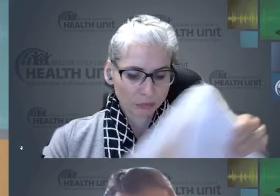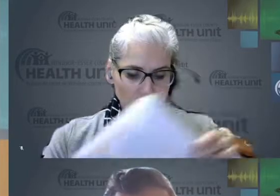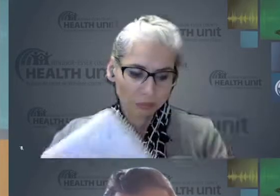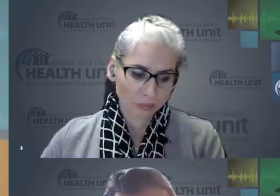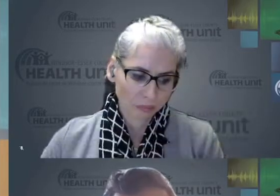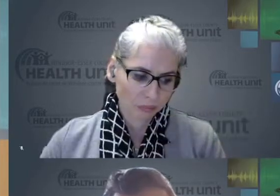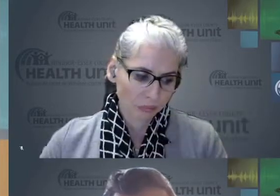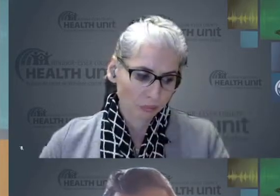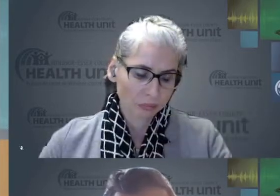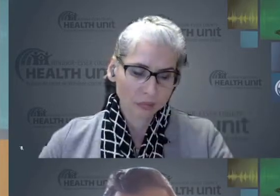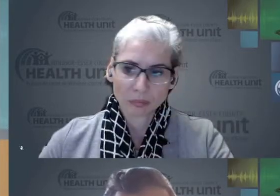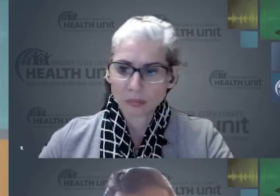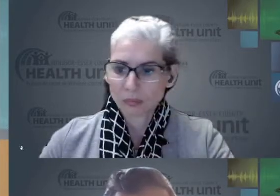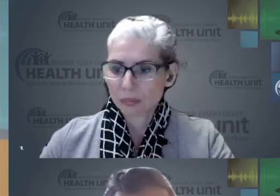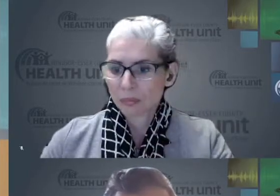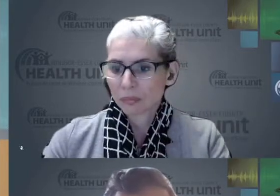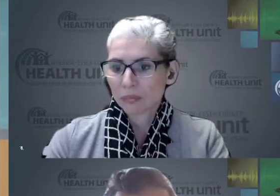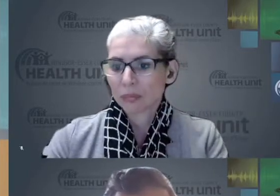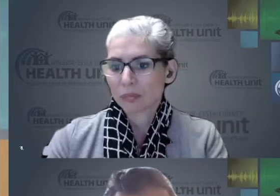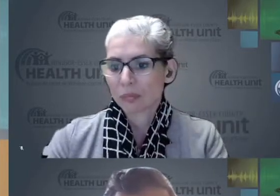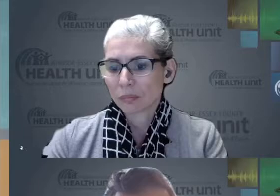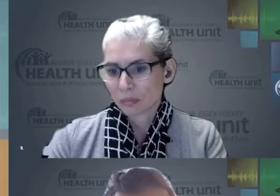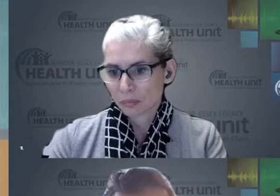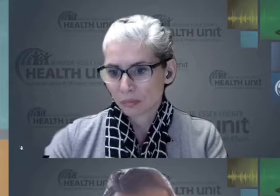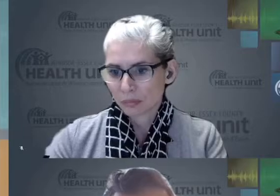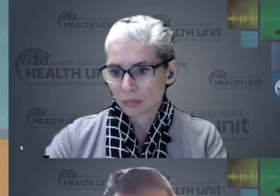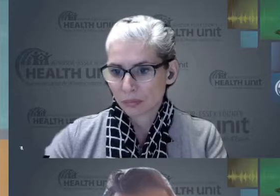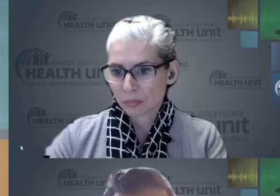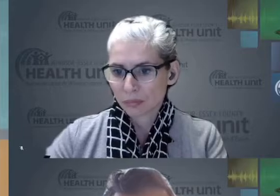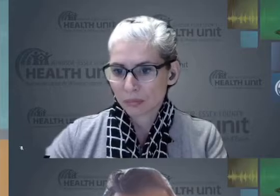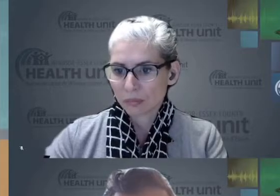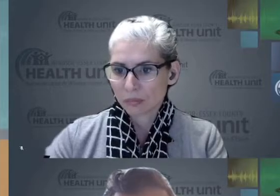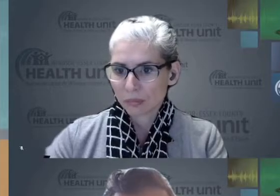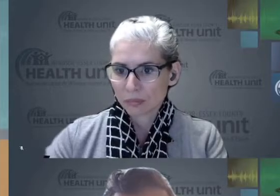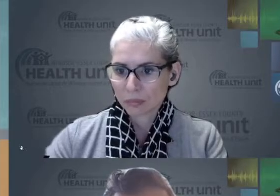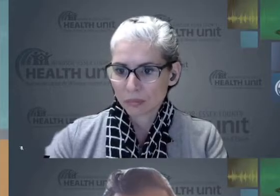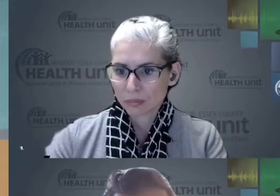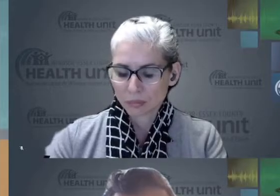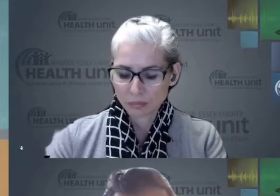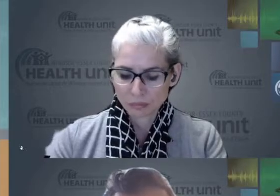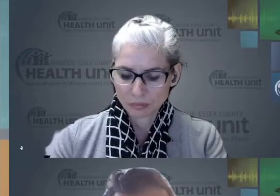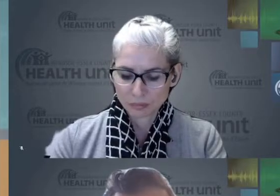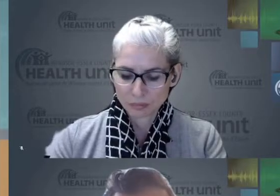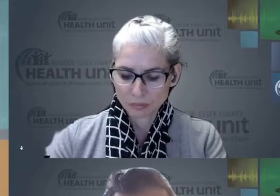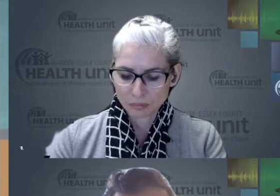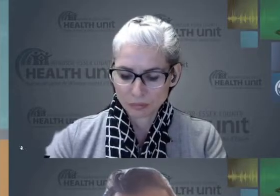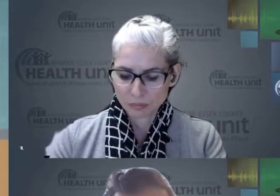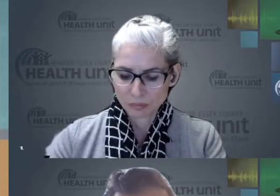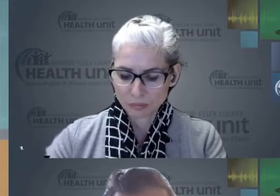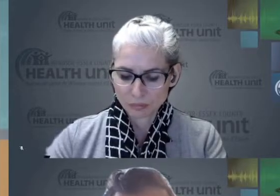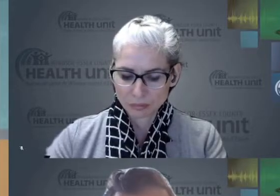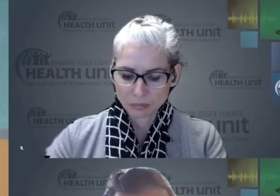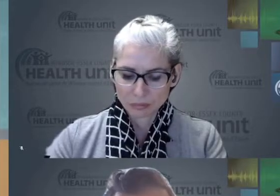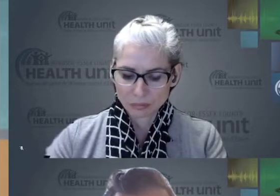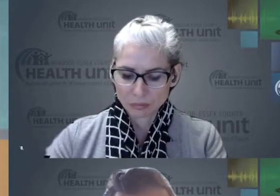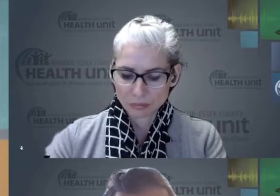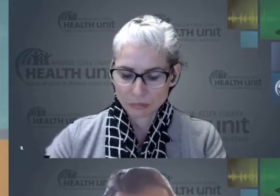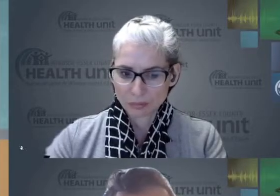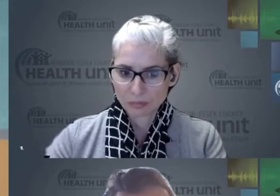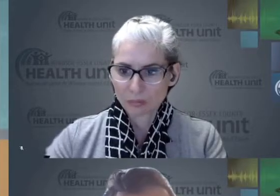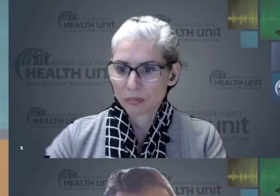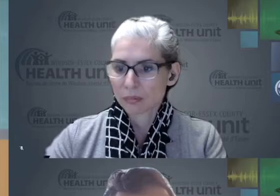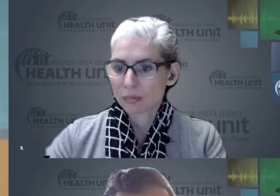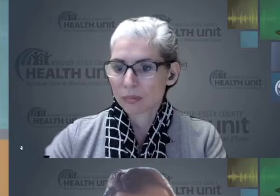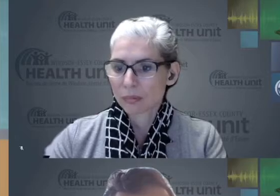of that population, that group of our community, were either infected with COVID or were close contacts of